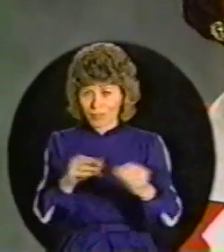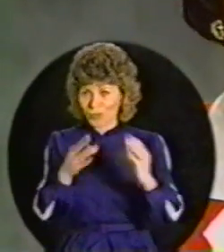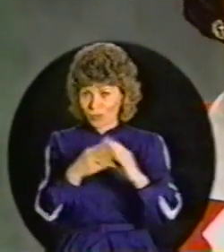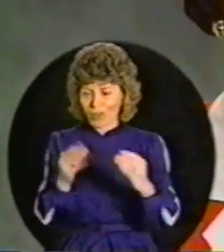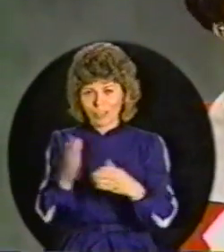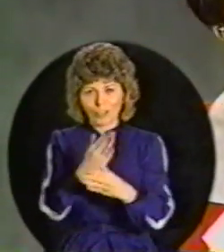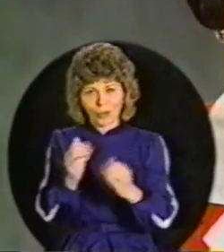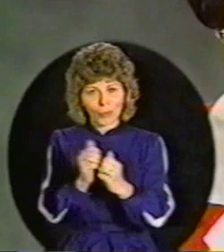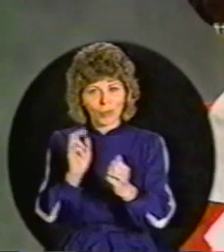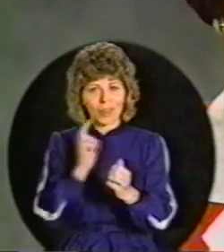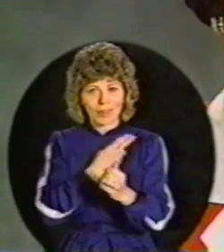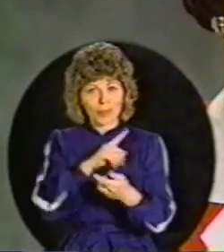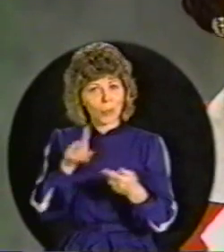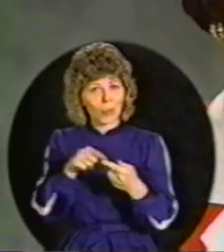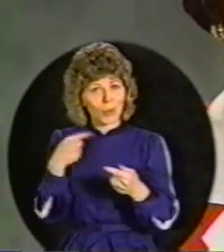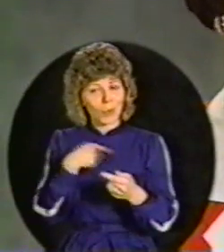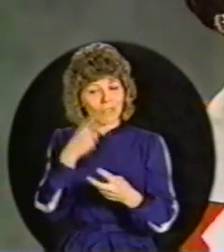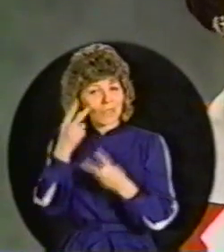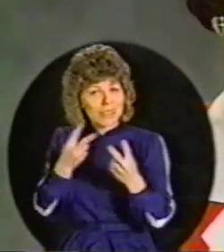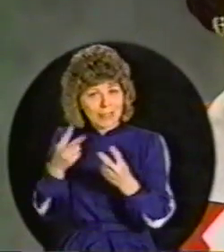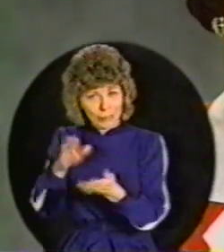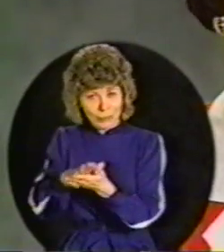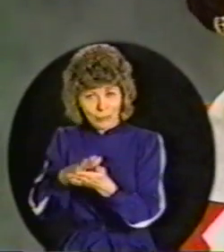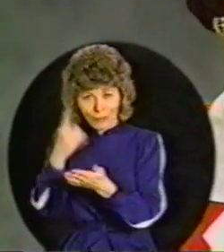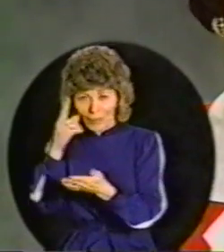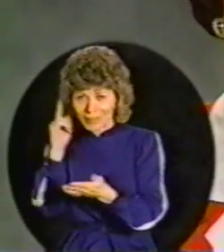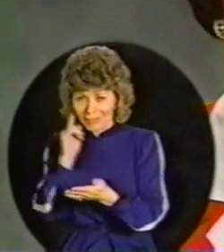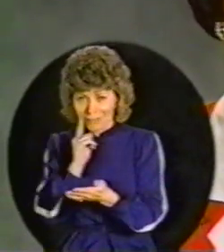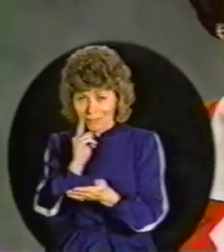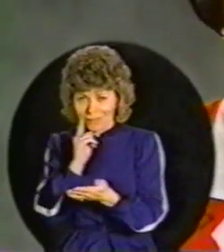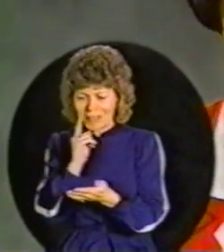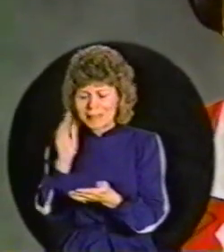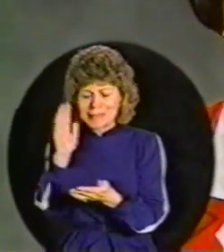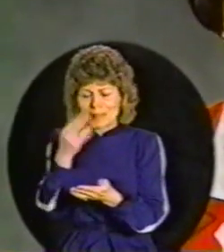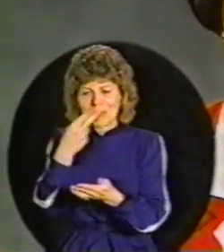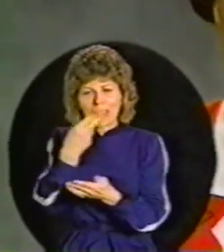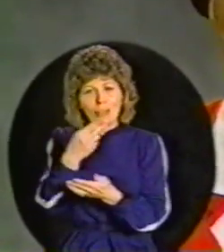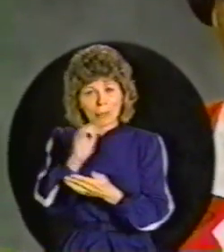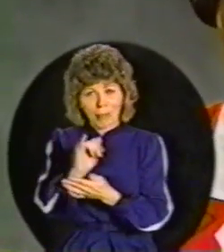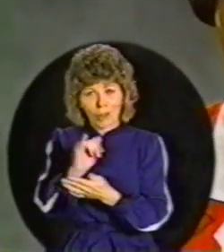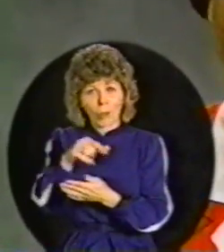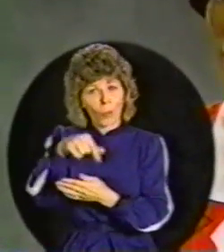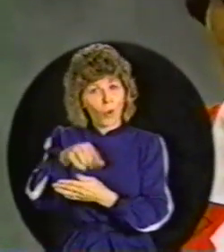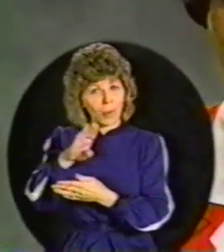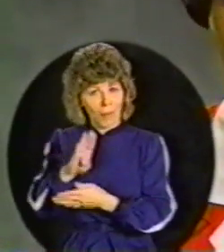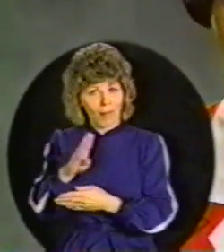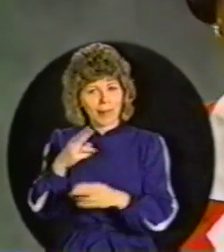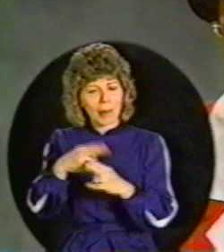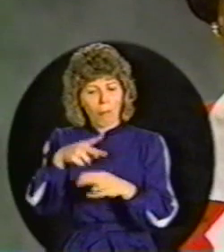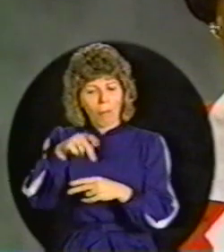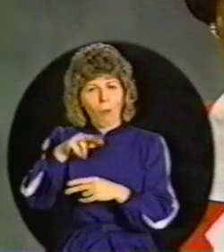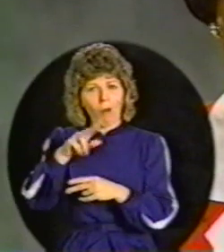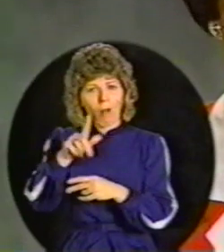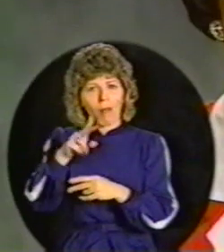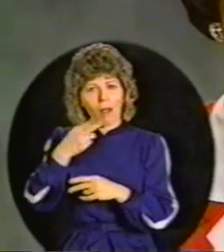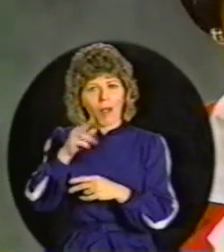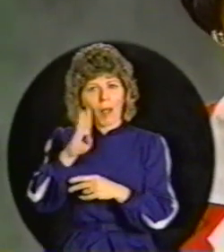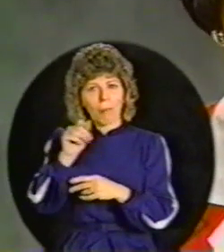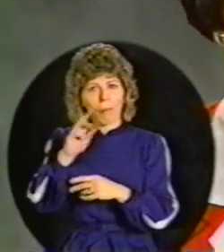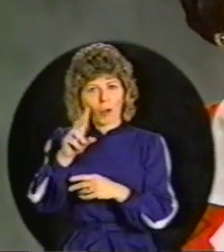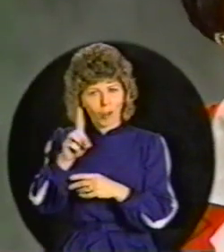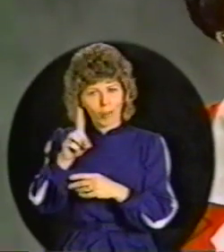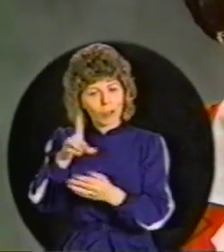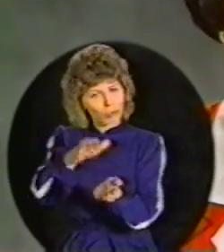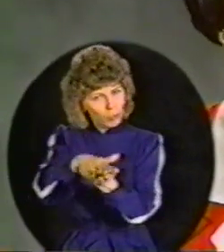There is one very interesting story that was shared with us when we visited the Academy for the Deaf. Apparently, a hearing-impaired quarterback named